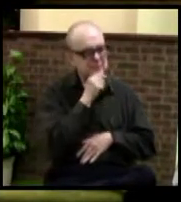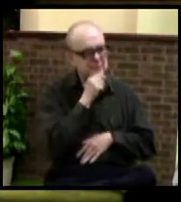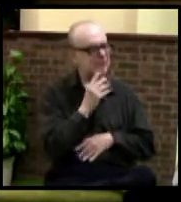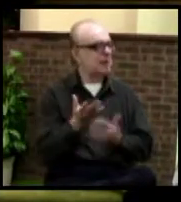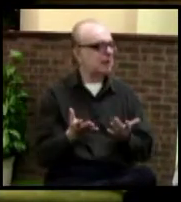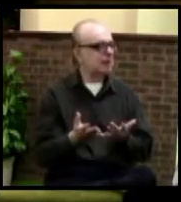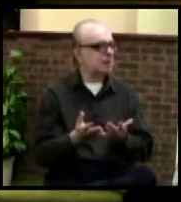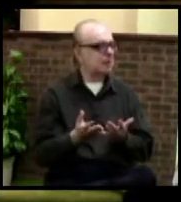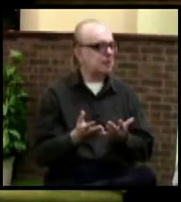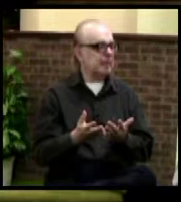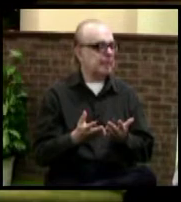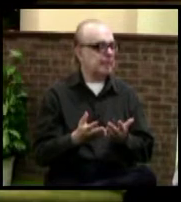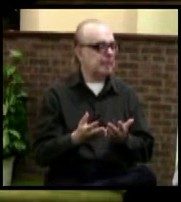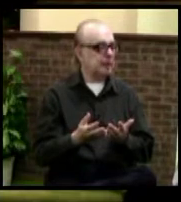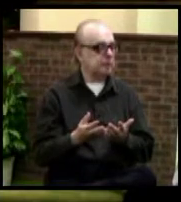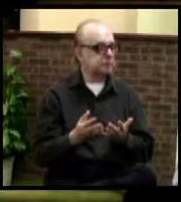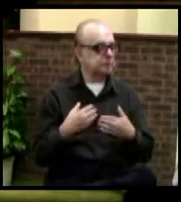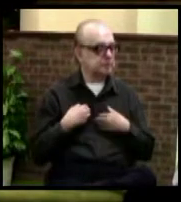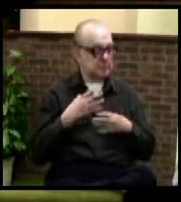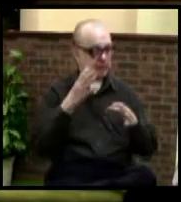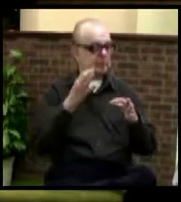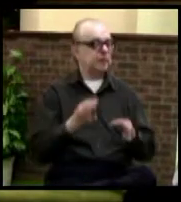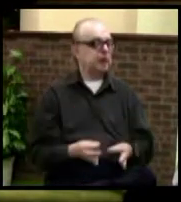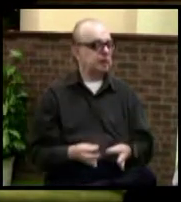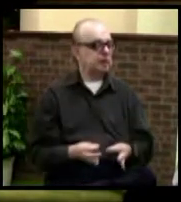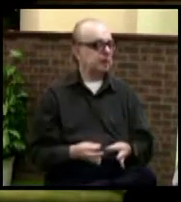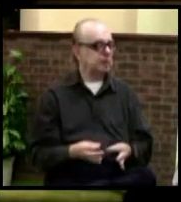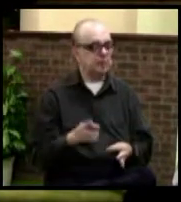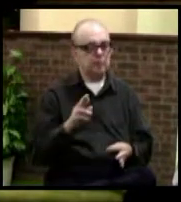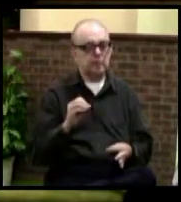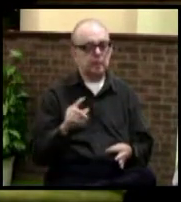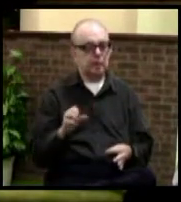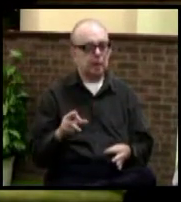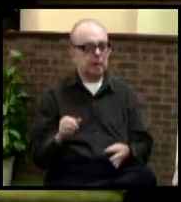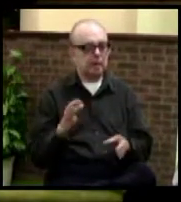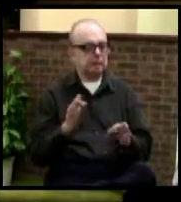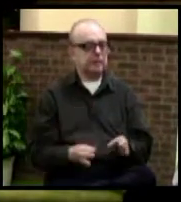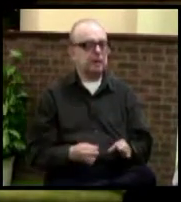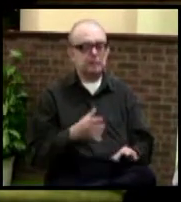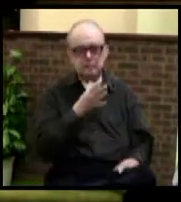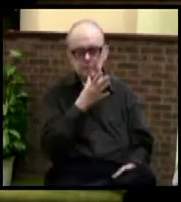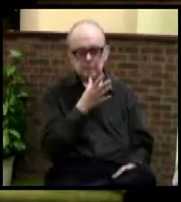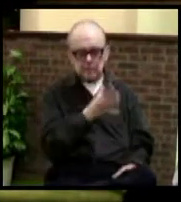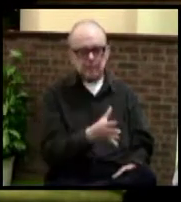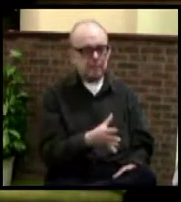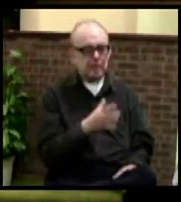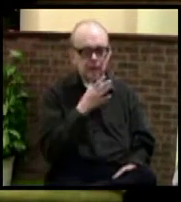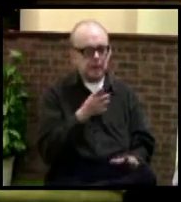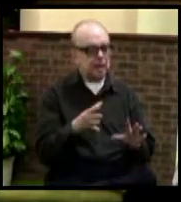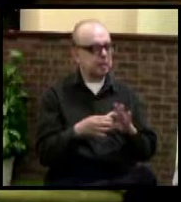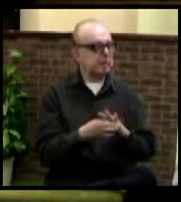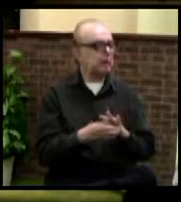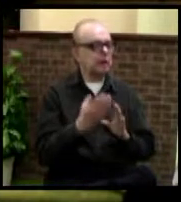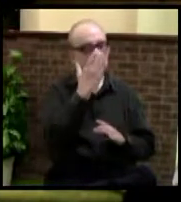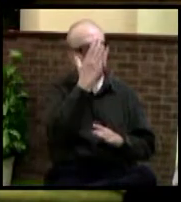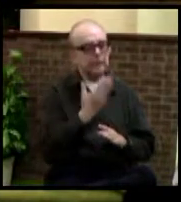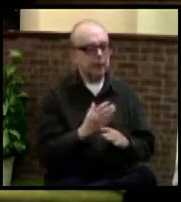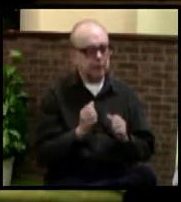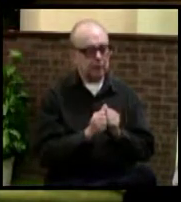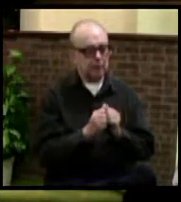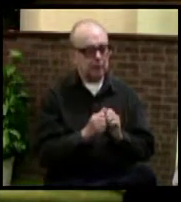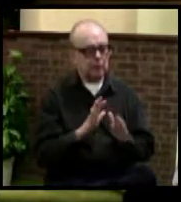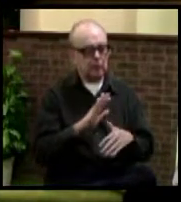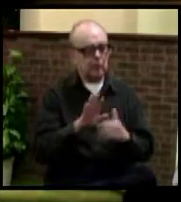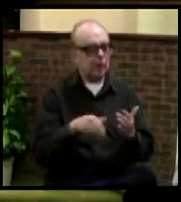seemed like that this rooster had decided that Granny didn't belong in the front yard with all